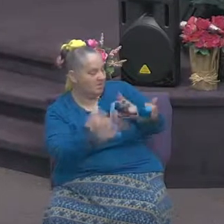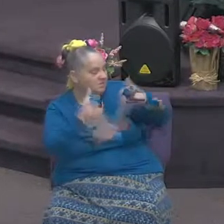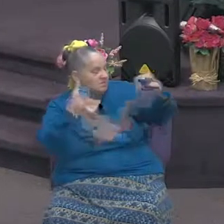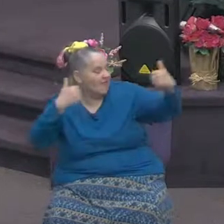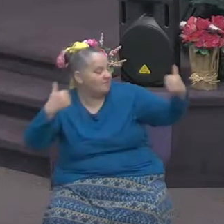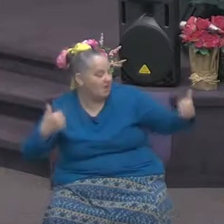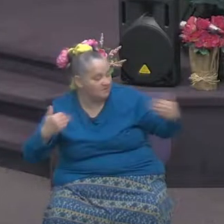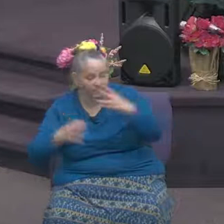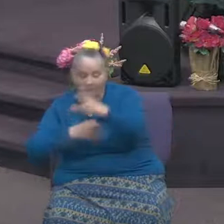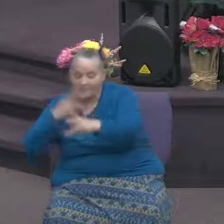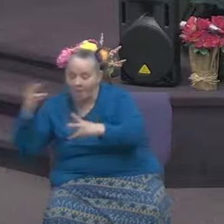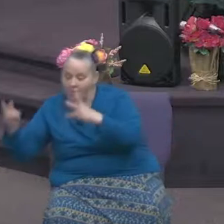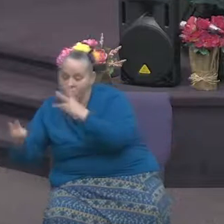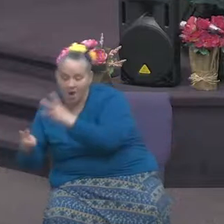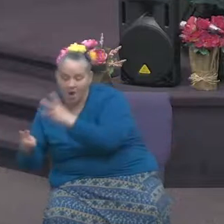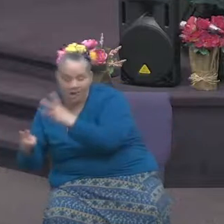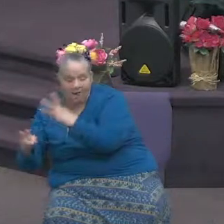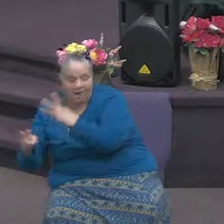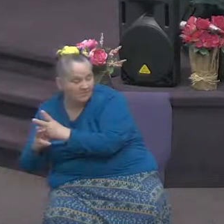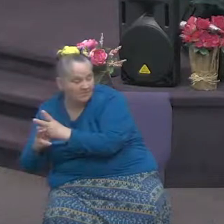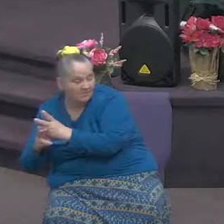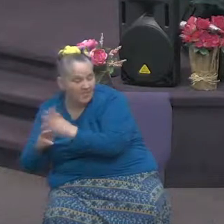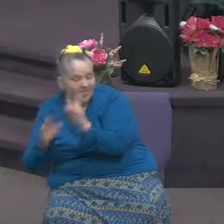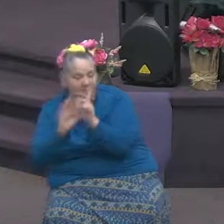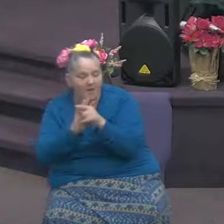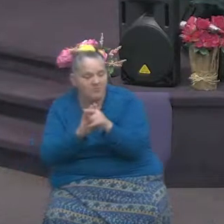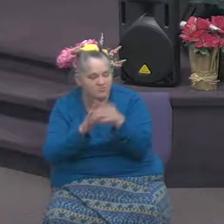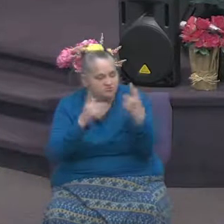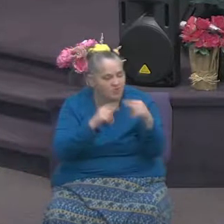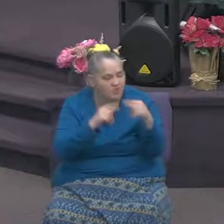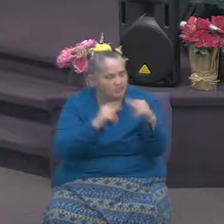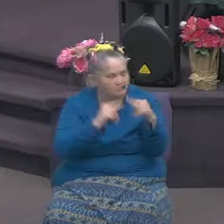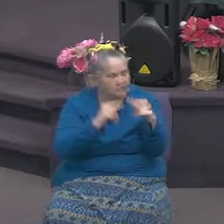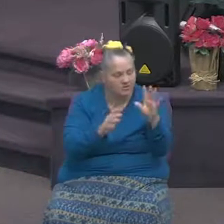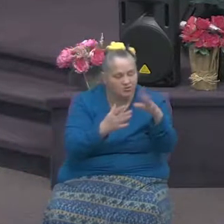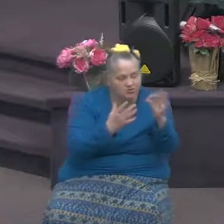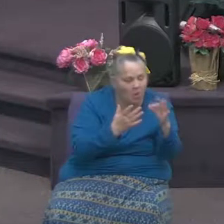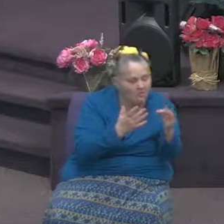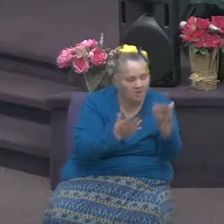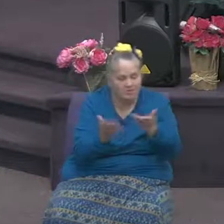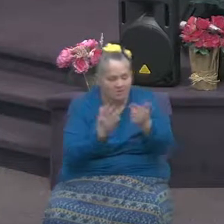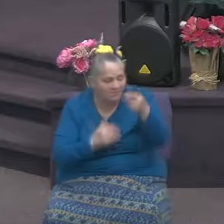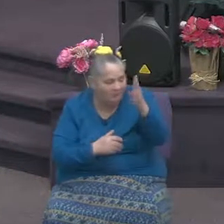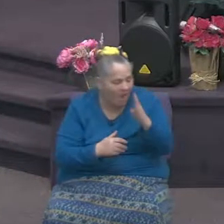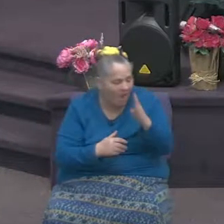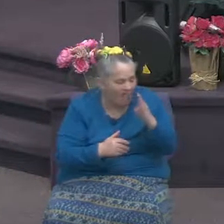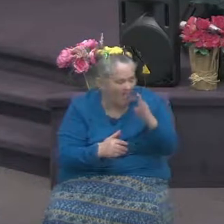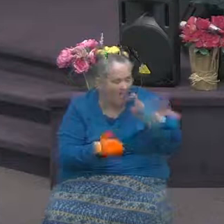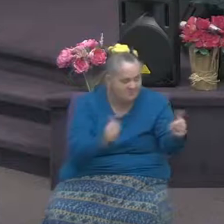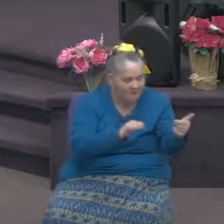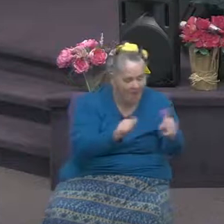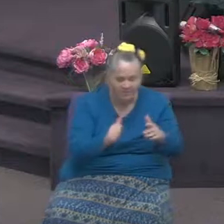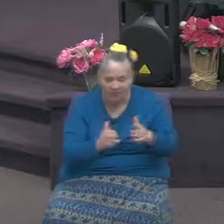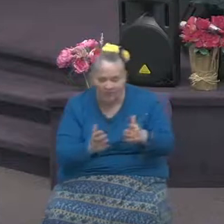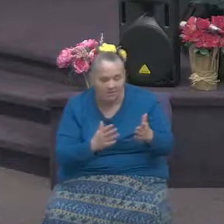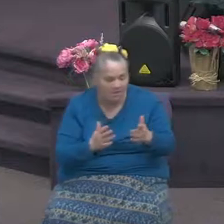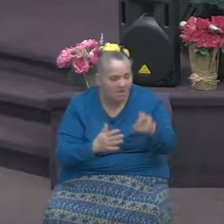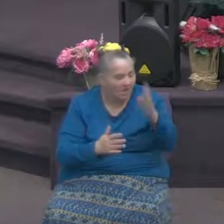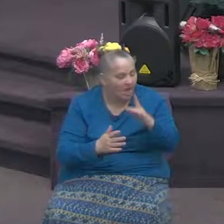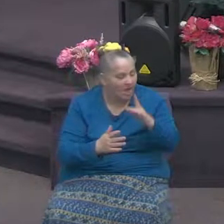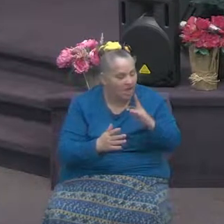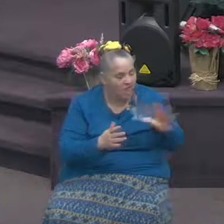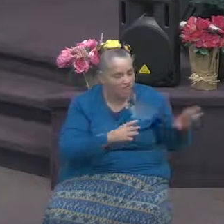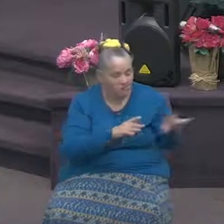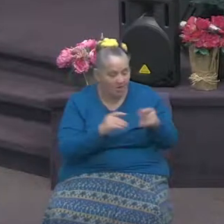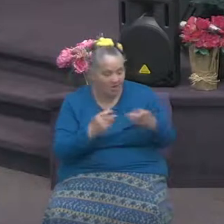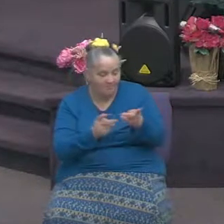separation from the world in them. In the moment when you are trying to make the choice to serve God and be baptized, God will draw you